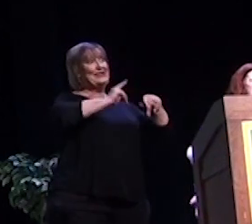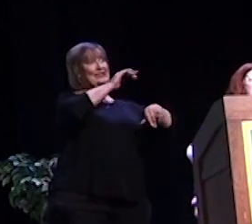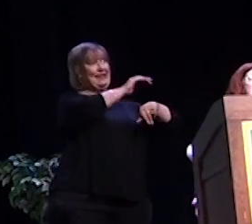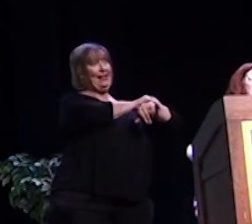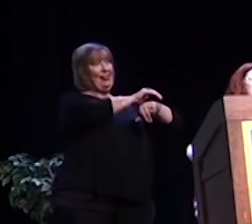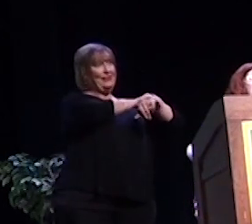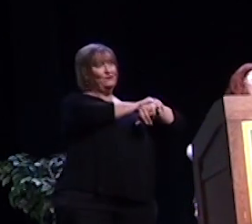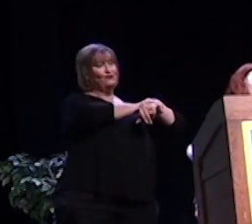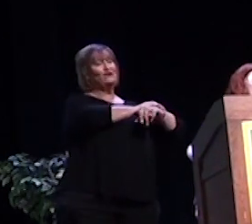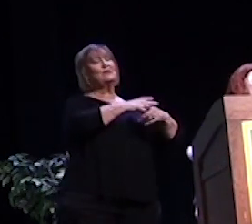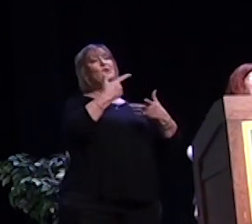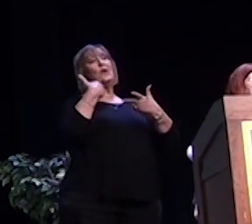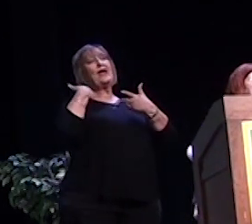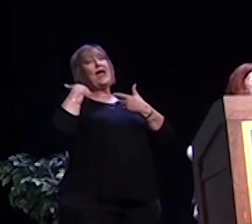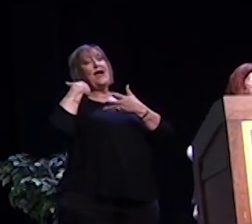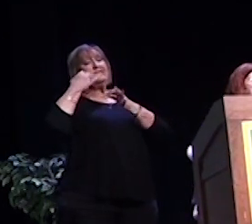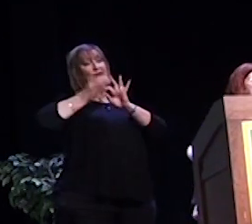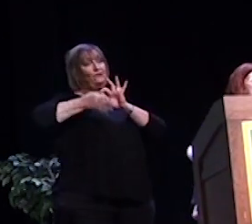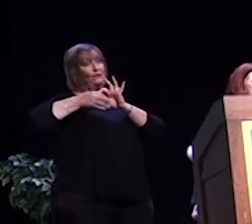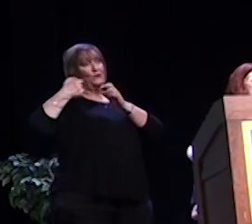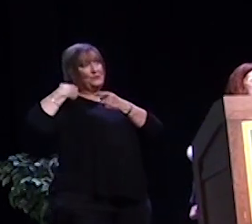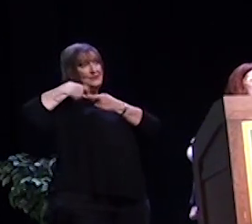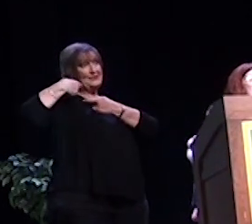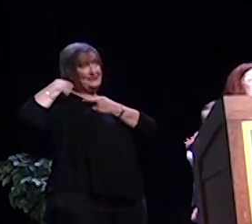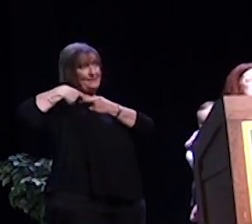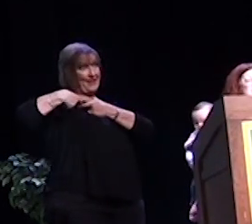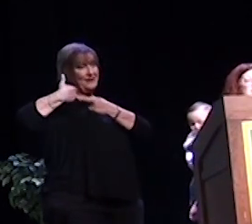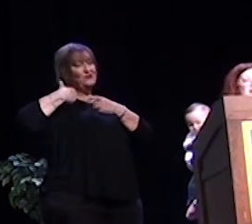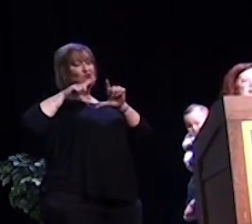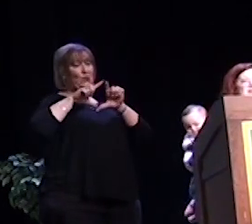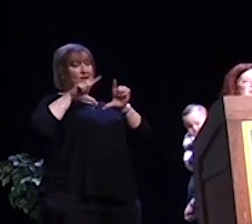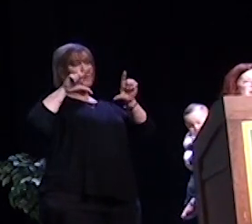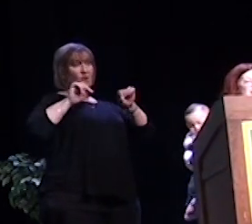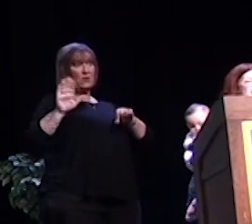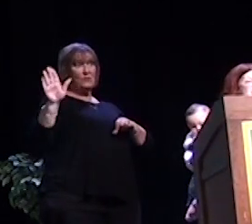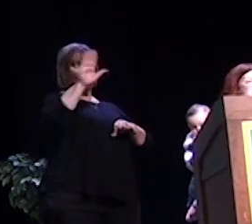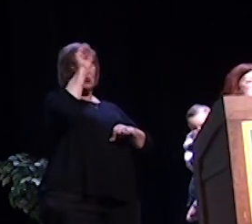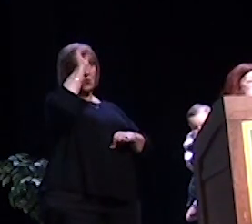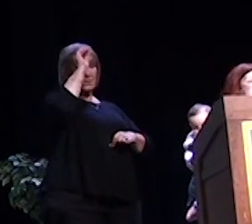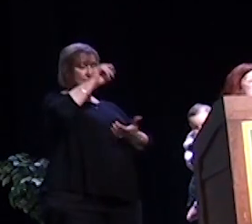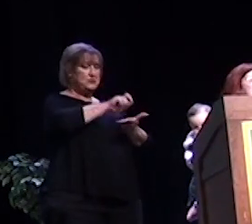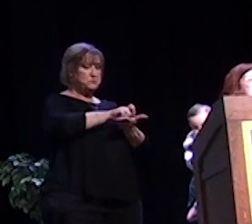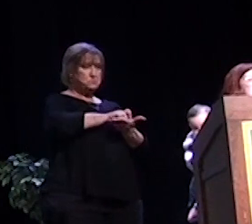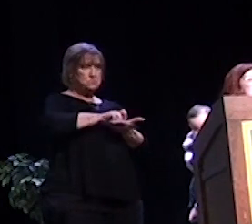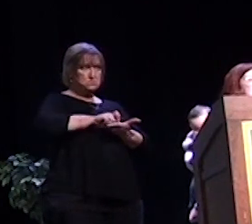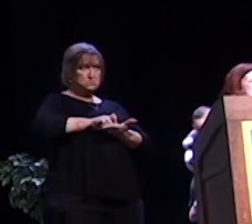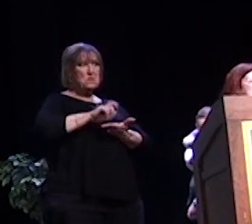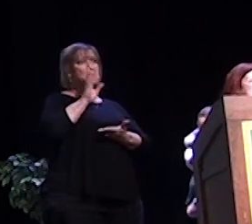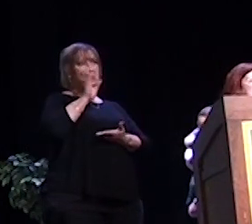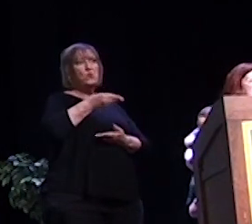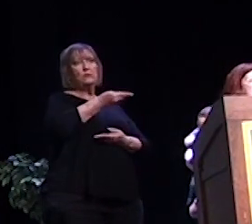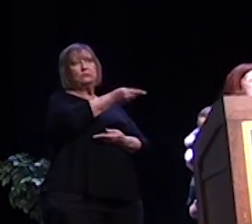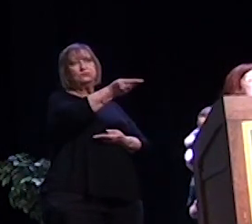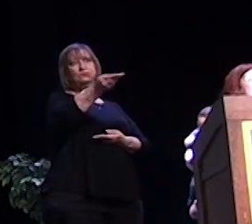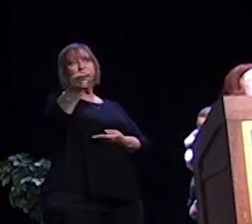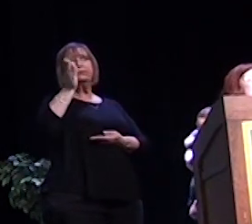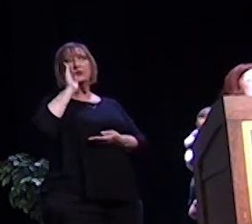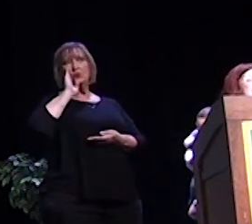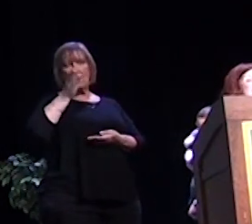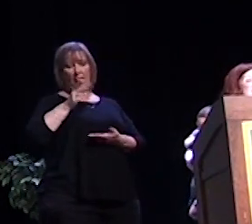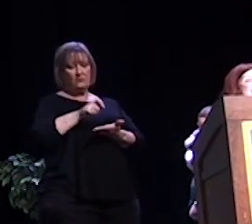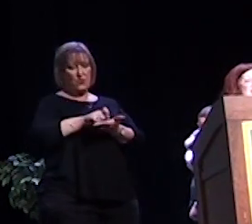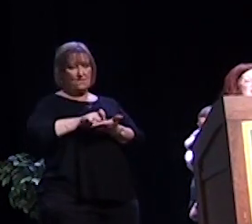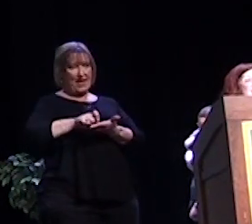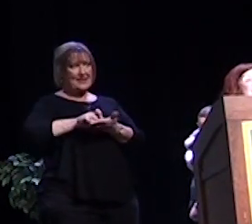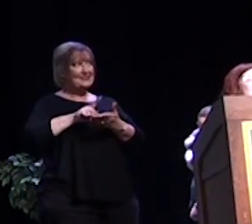Spanish. There will be comment cards for circulating, so if you have something you'd like to share, you can write it down on the card and give